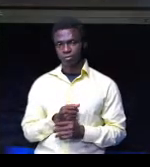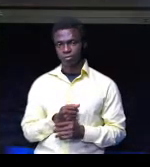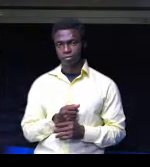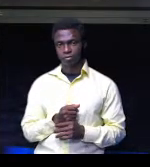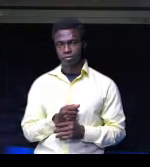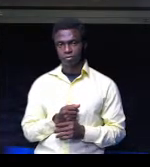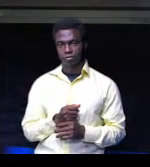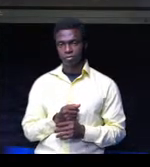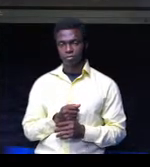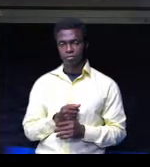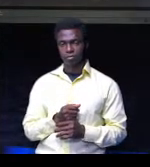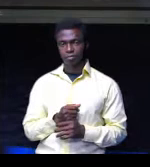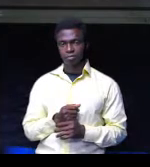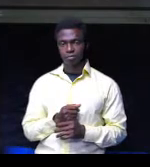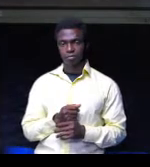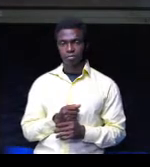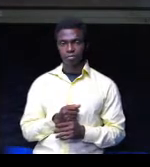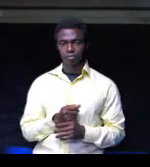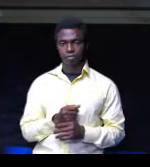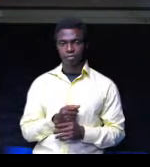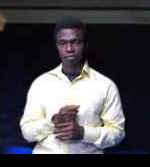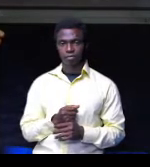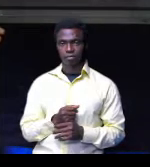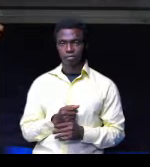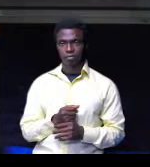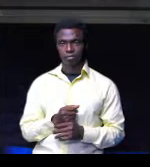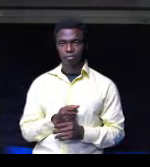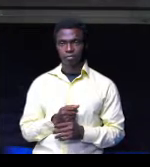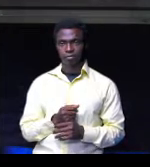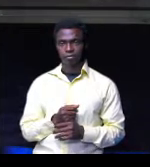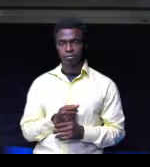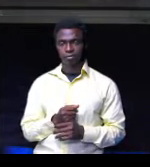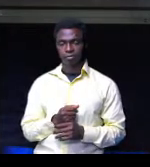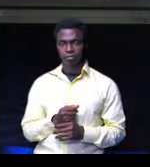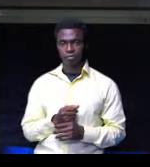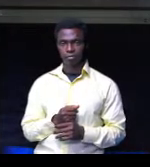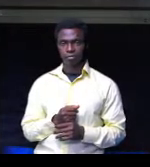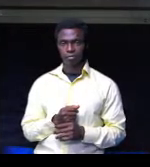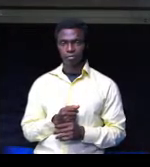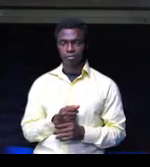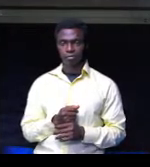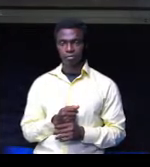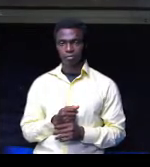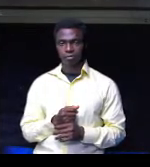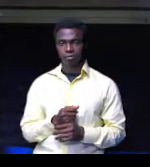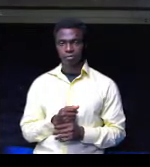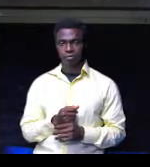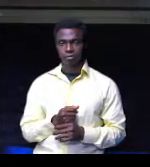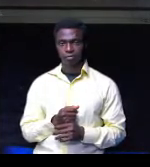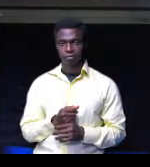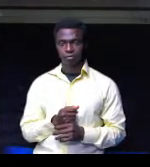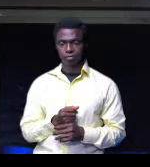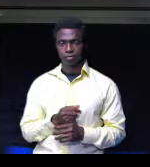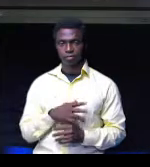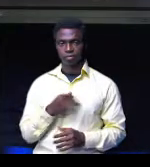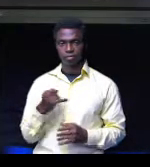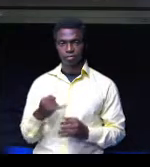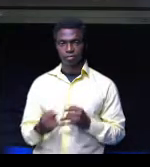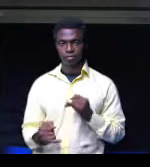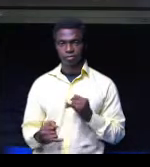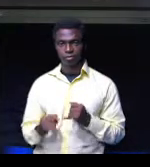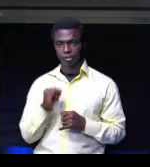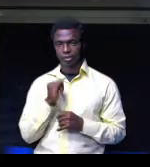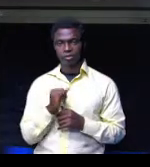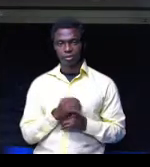Cotton. Not the one on your window, but a type of cloth. Cotton.